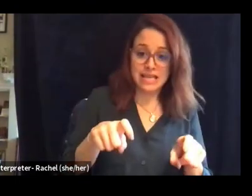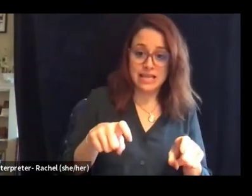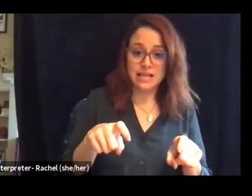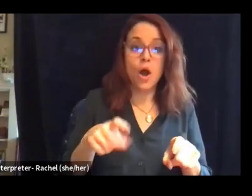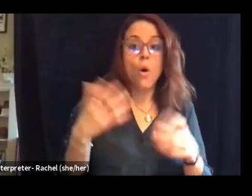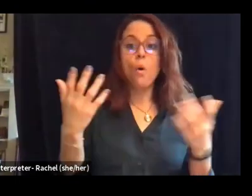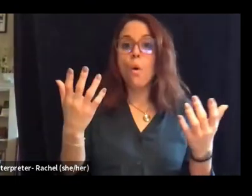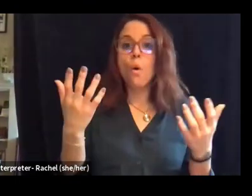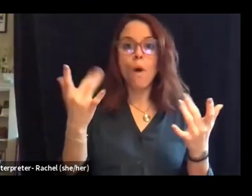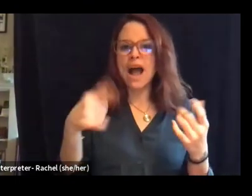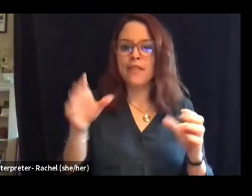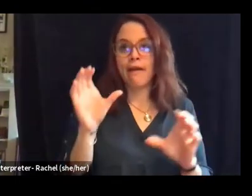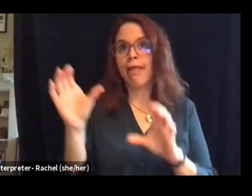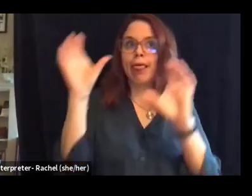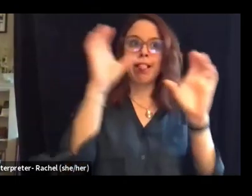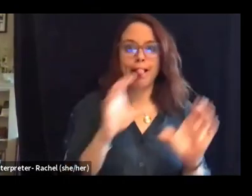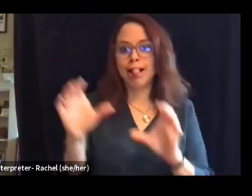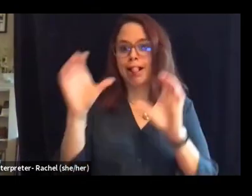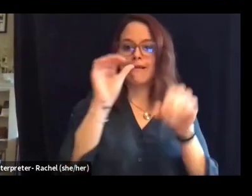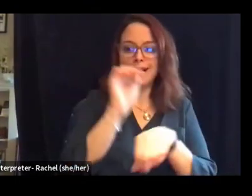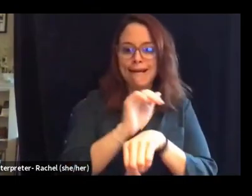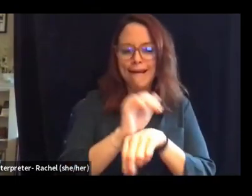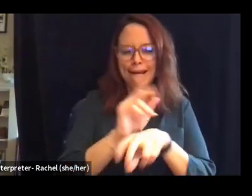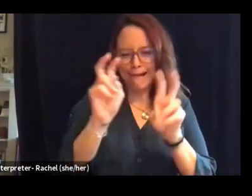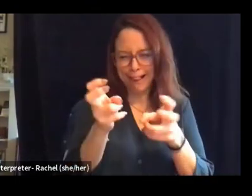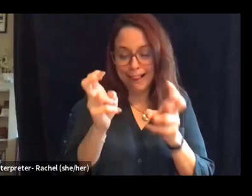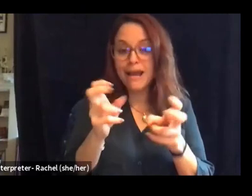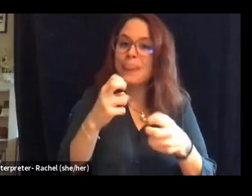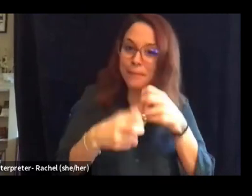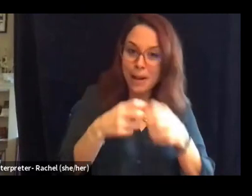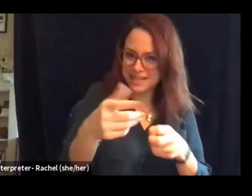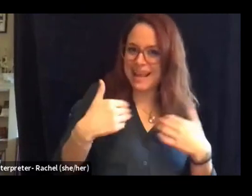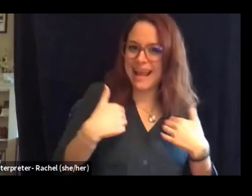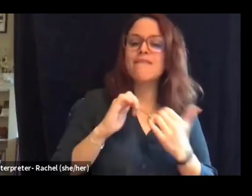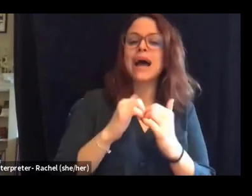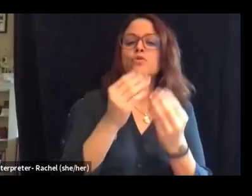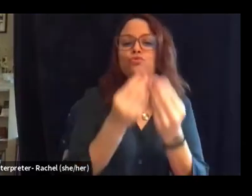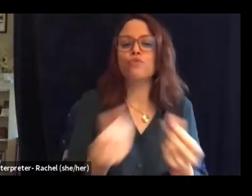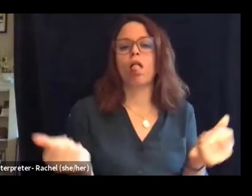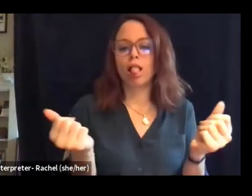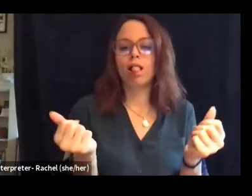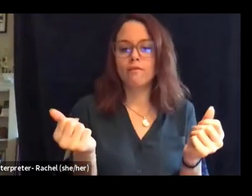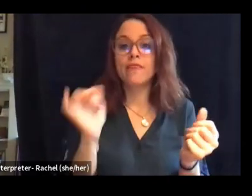things are going to give you the biggest effect on your conversion rate.